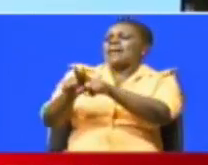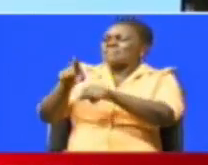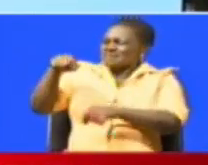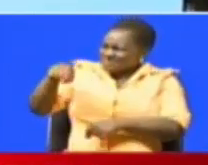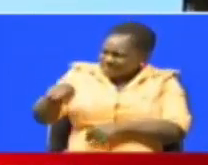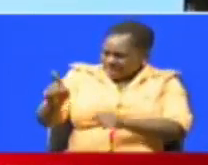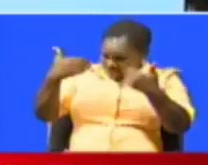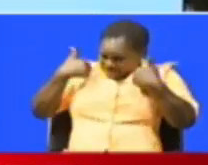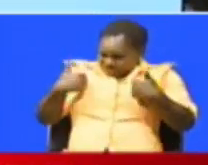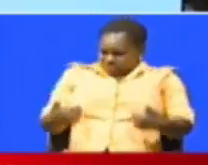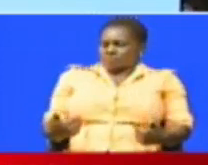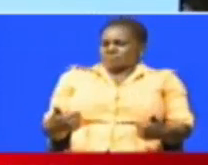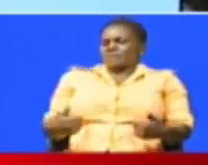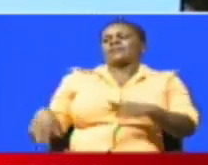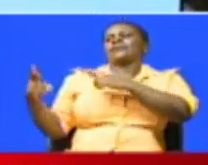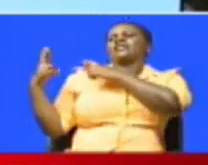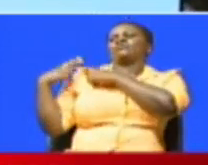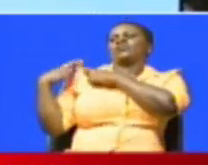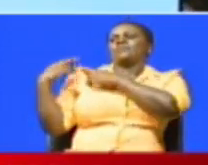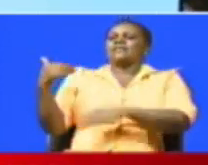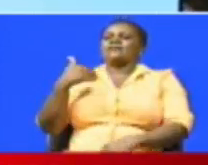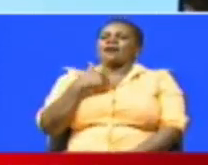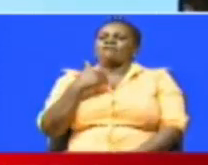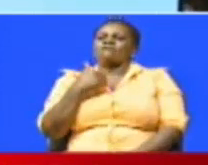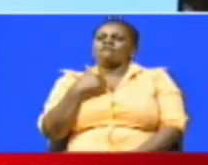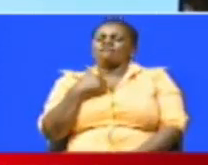you too must take responsibility.